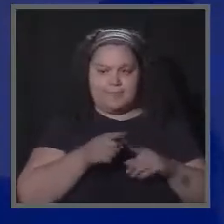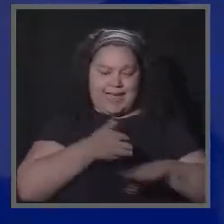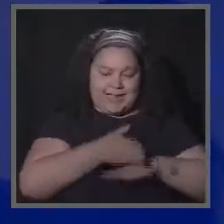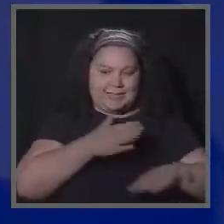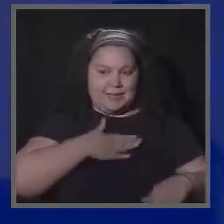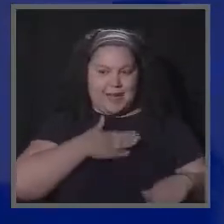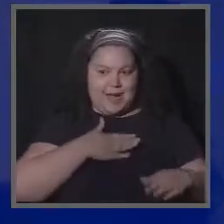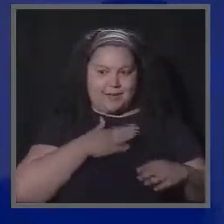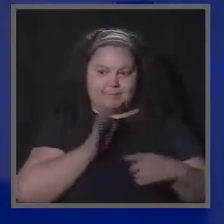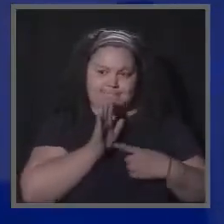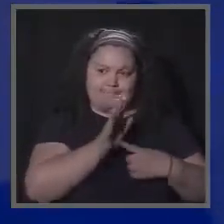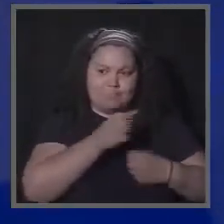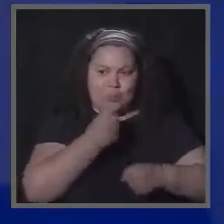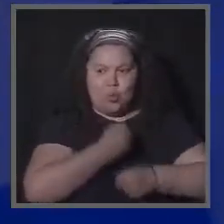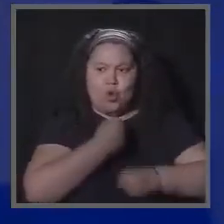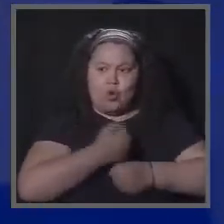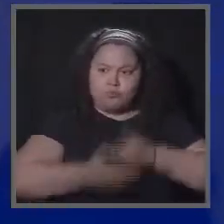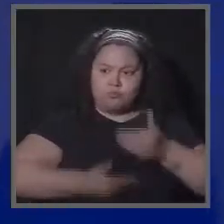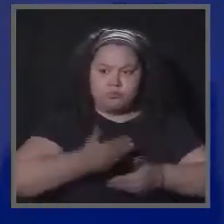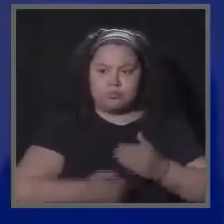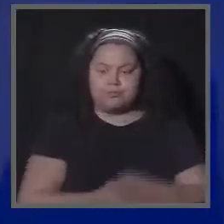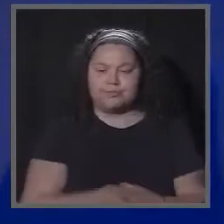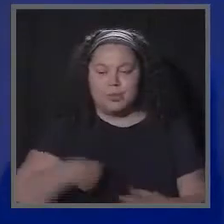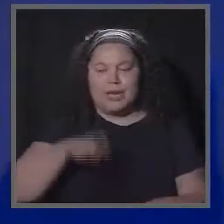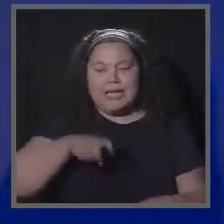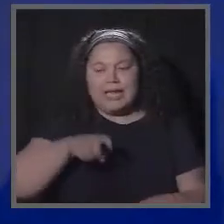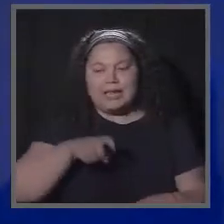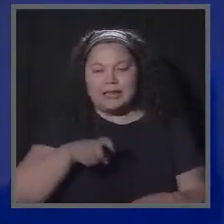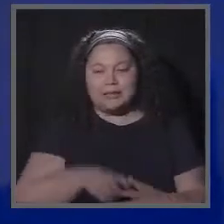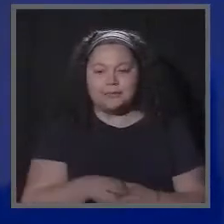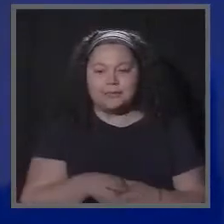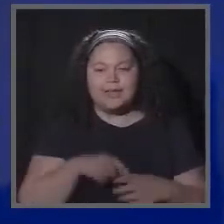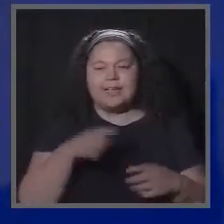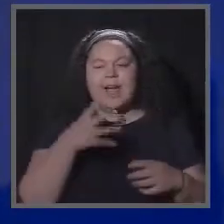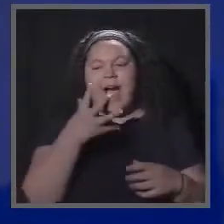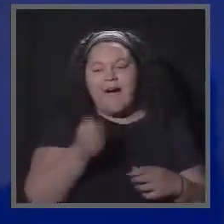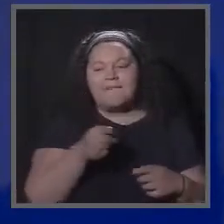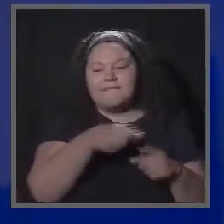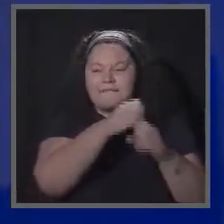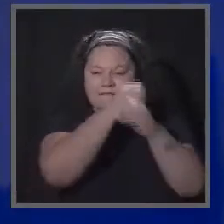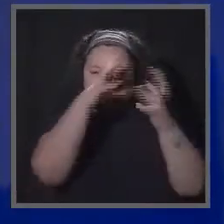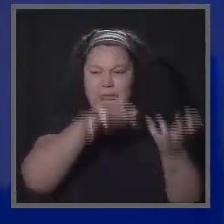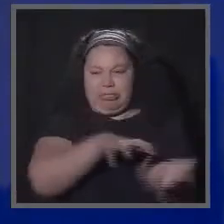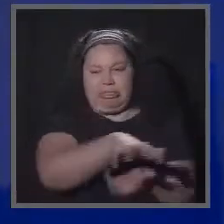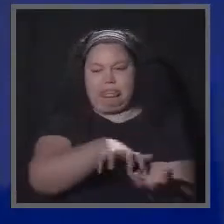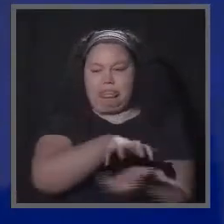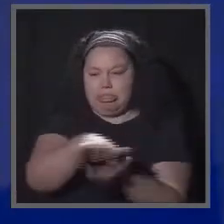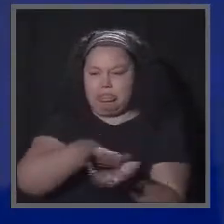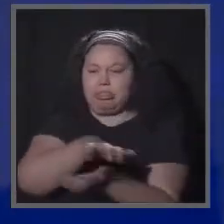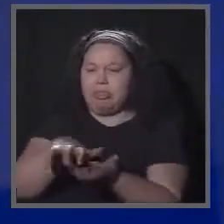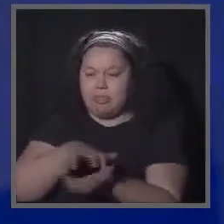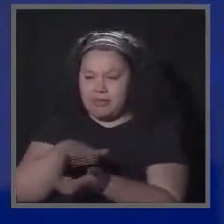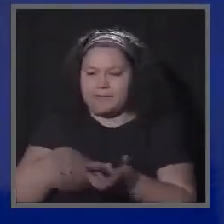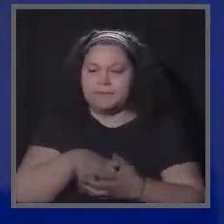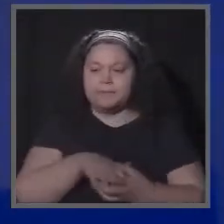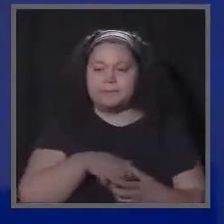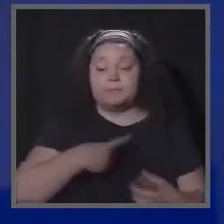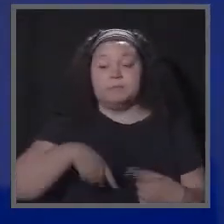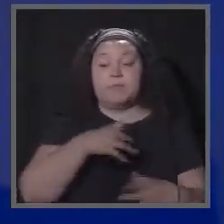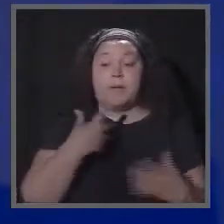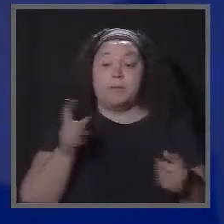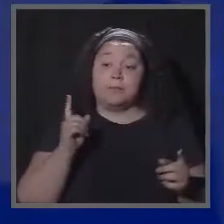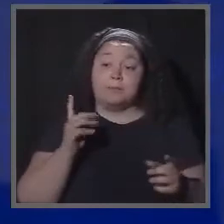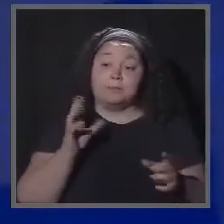cultural fruition. It seems to be needed, as there is a lot of confusion when we are talking about